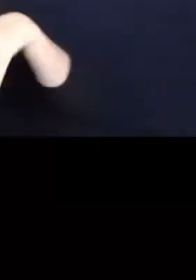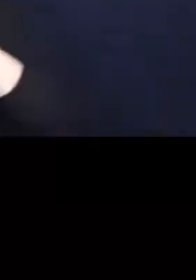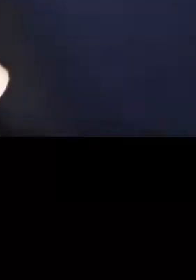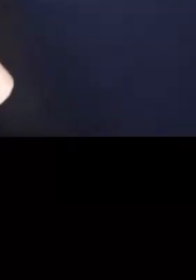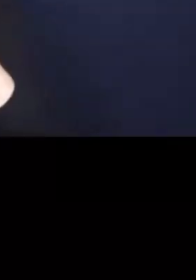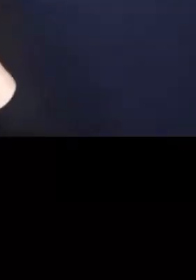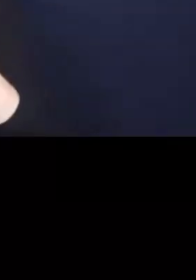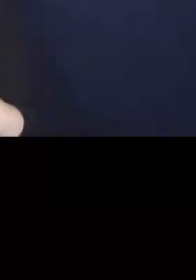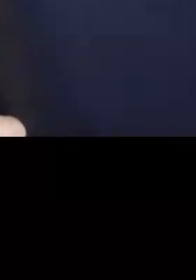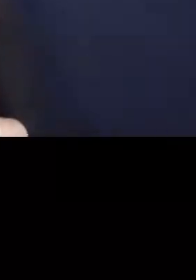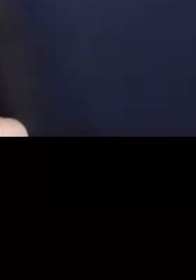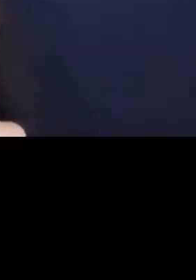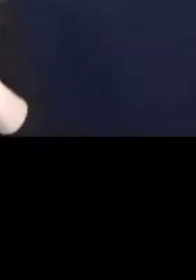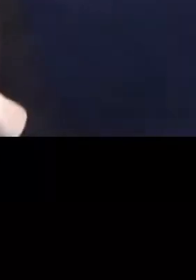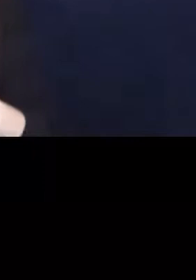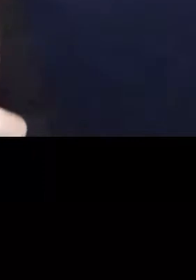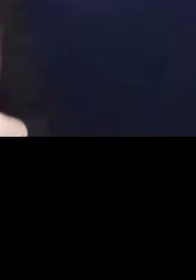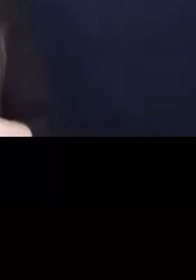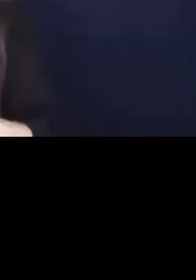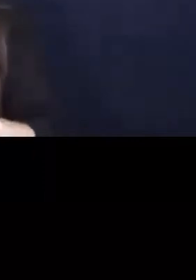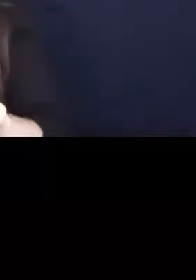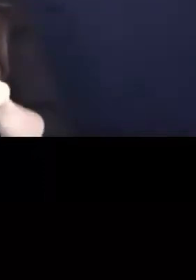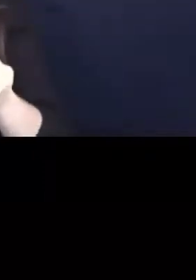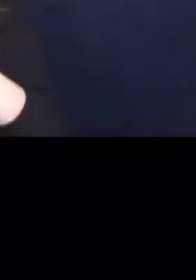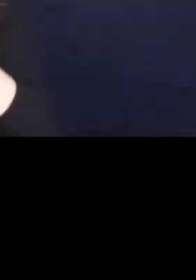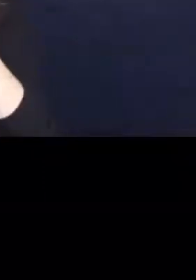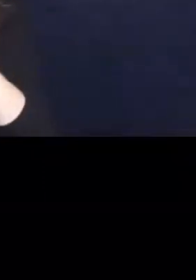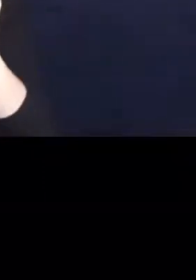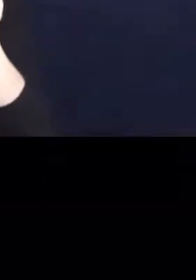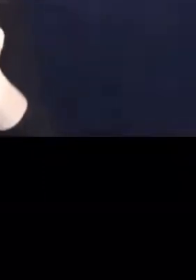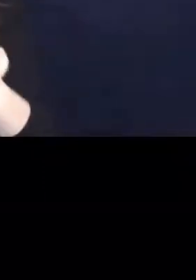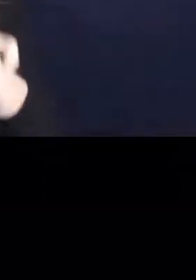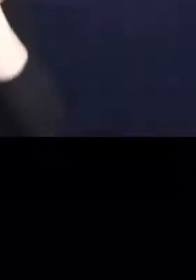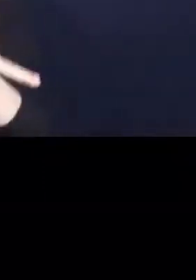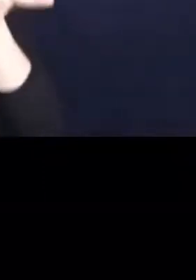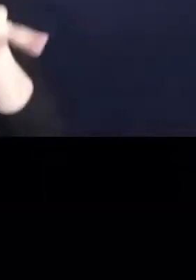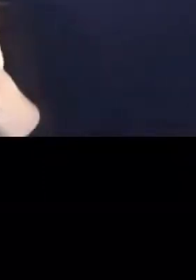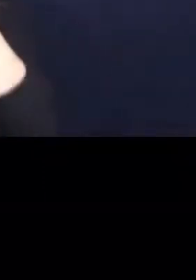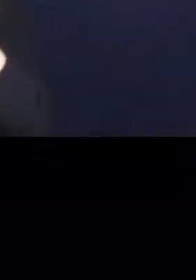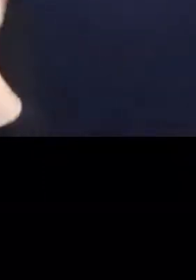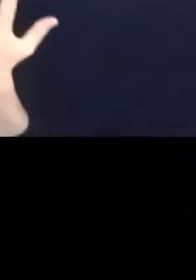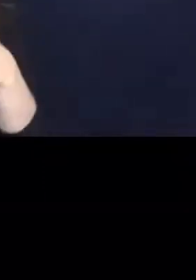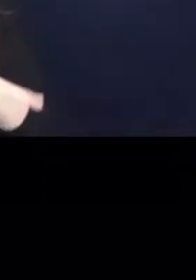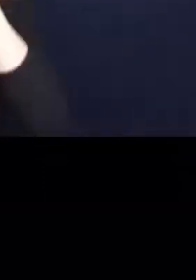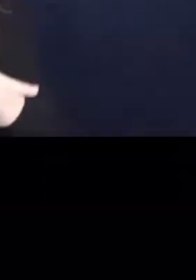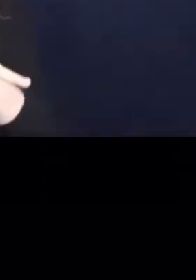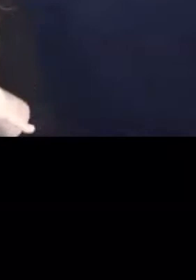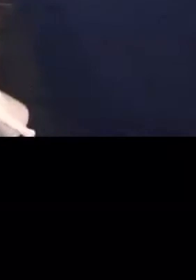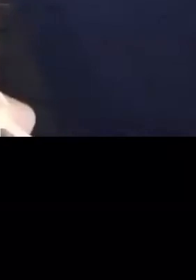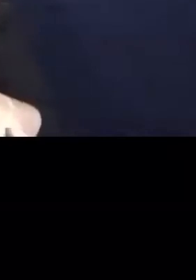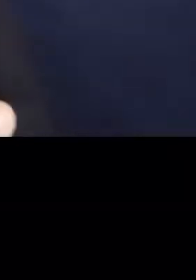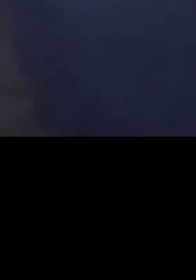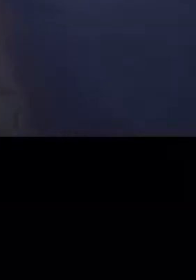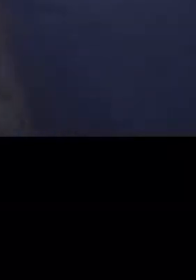should keep the break and you can answer them in writing. And if people are not happy with the answers or would like to discuss